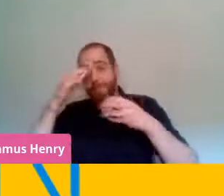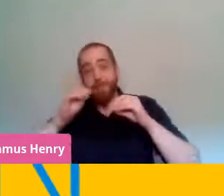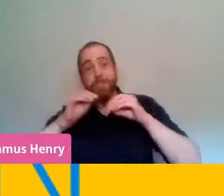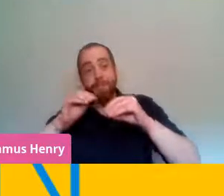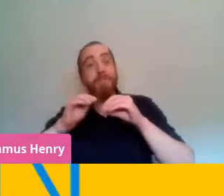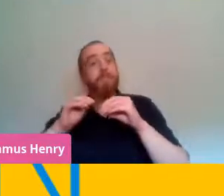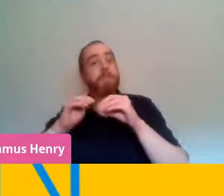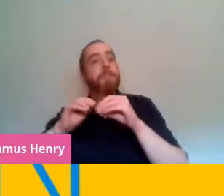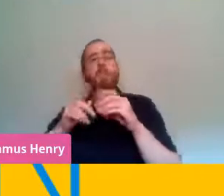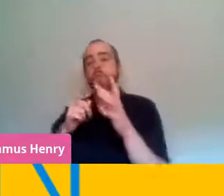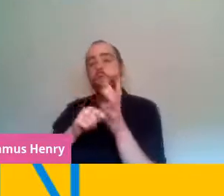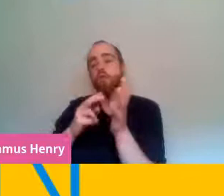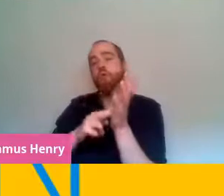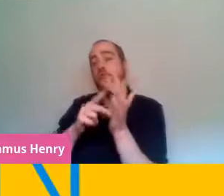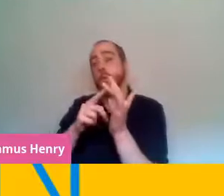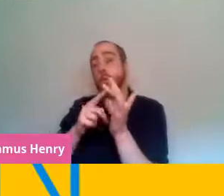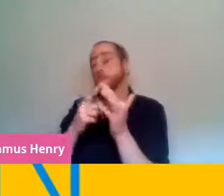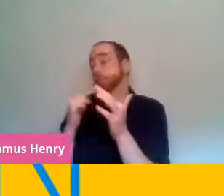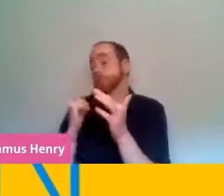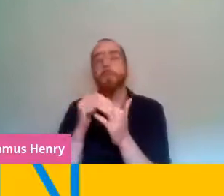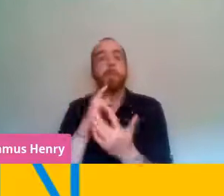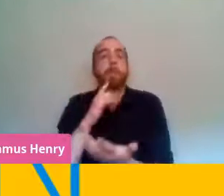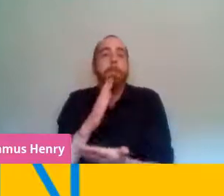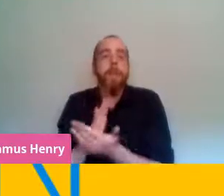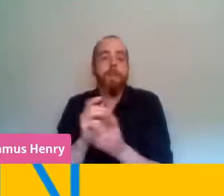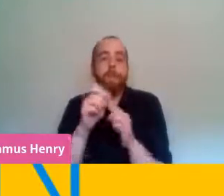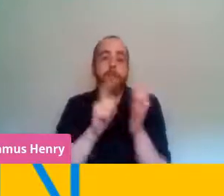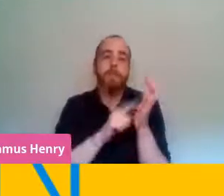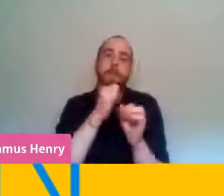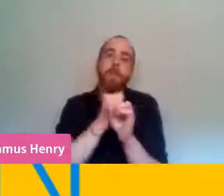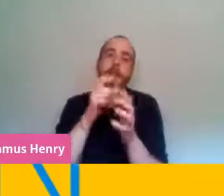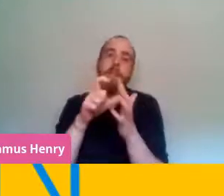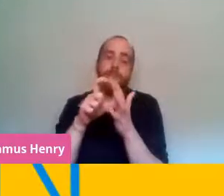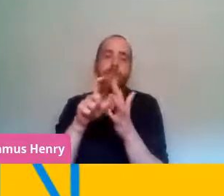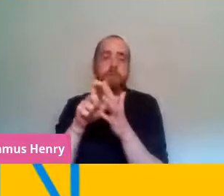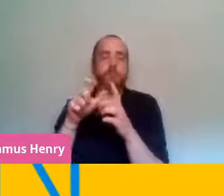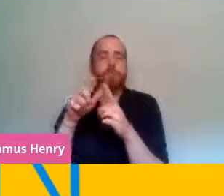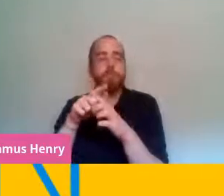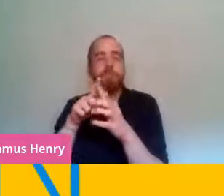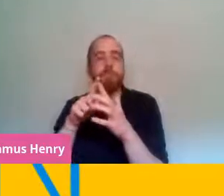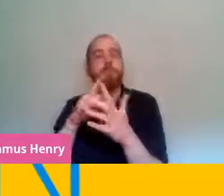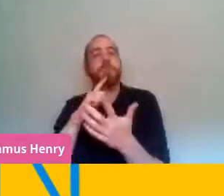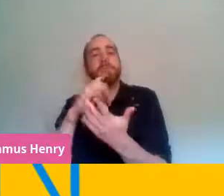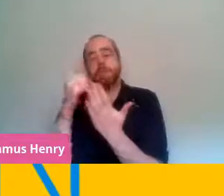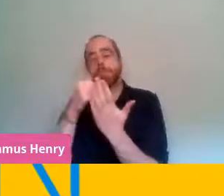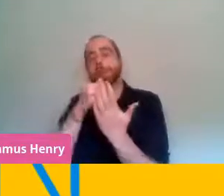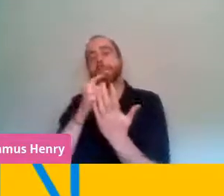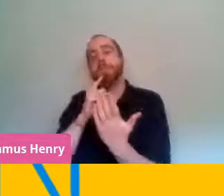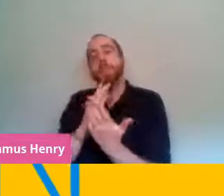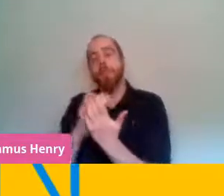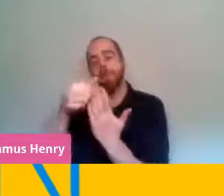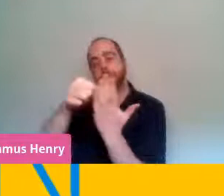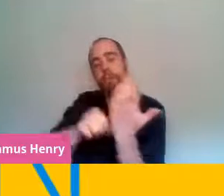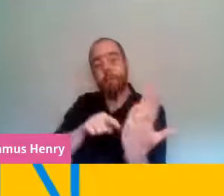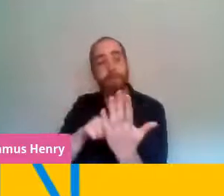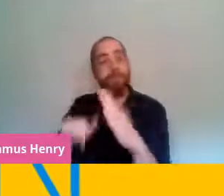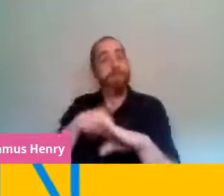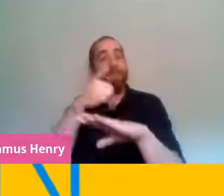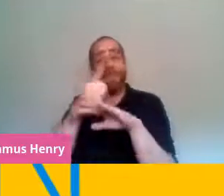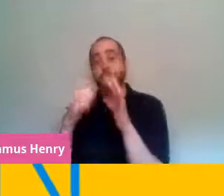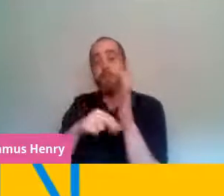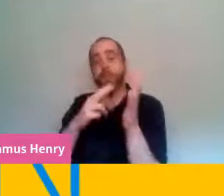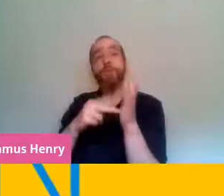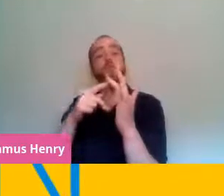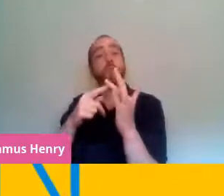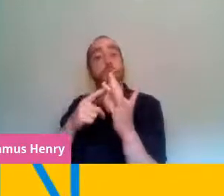you can find on our website. And I think we'll put it up on our website if it's not there already. And we're hoping to take part in more trainings going forward and fight back trainings.